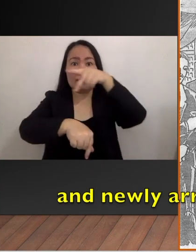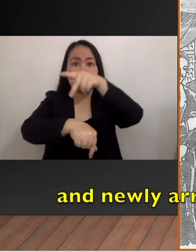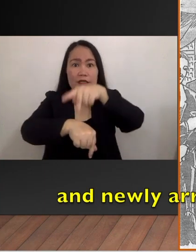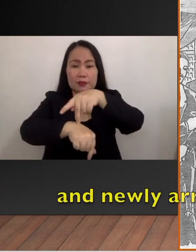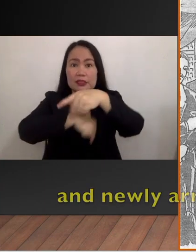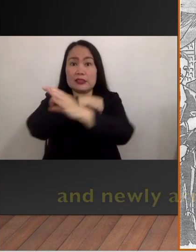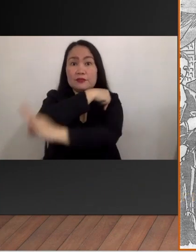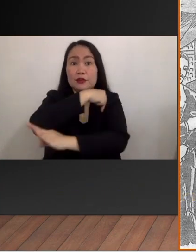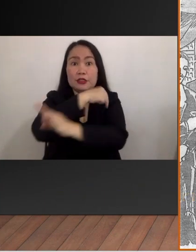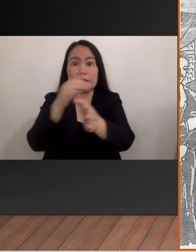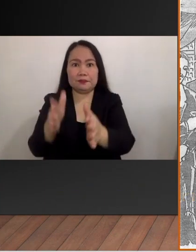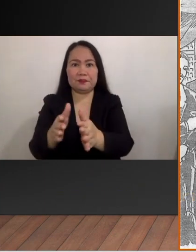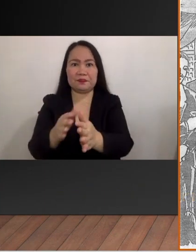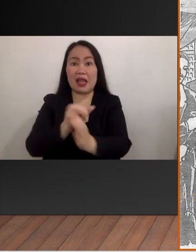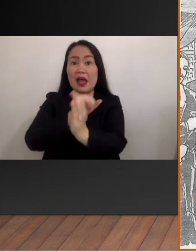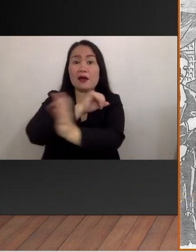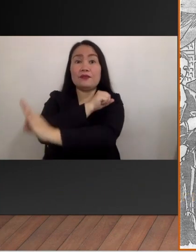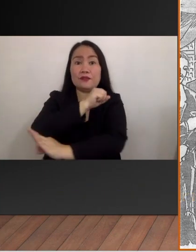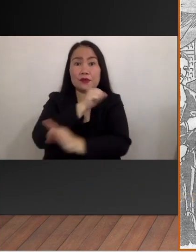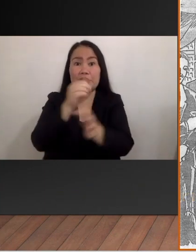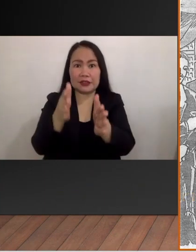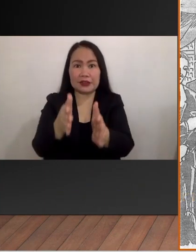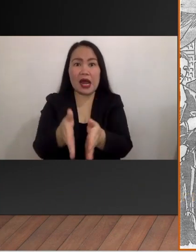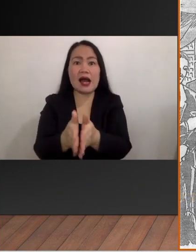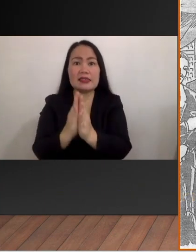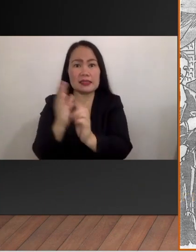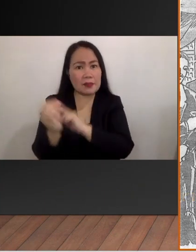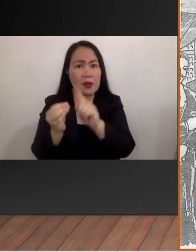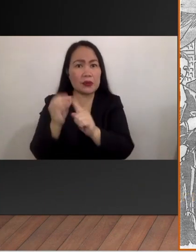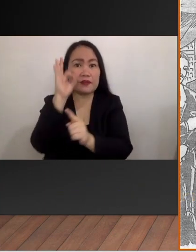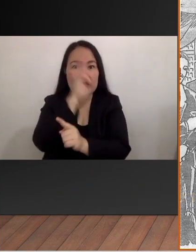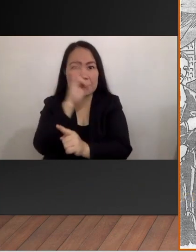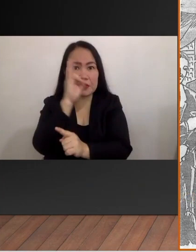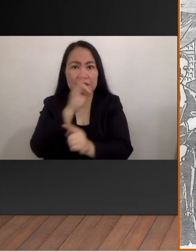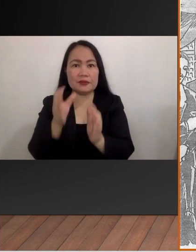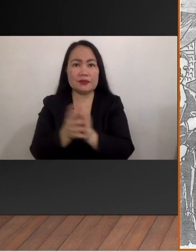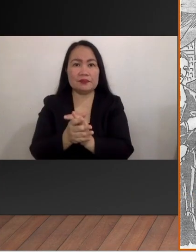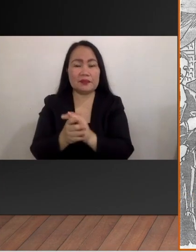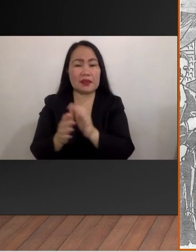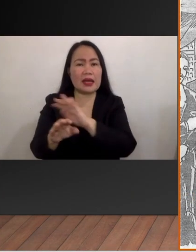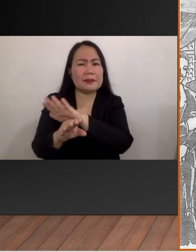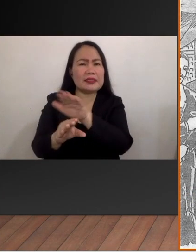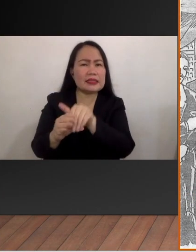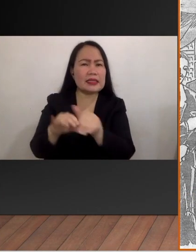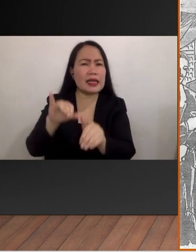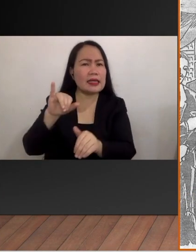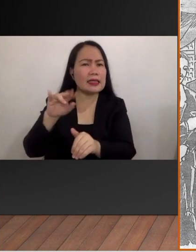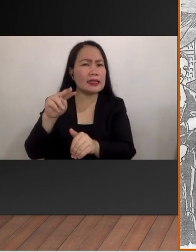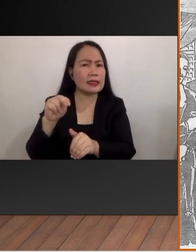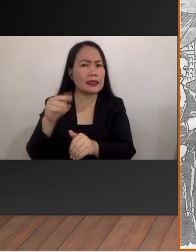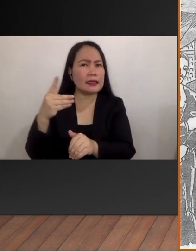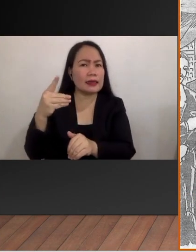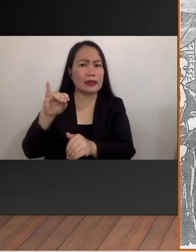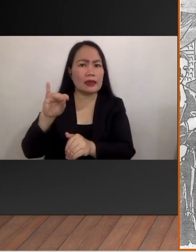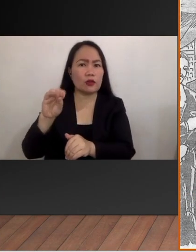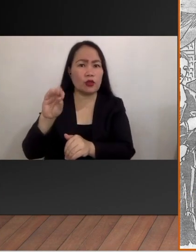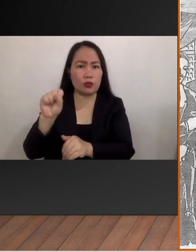the Philippines. The foreigner asked about the Filipinos, including the